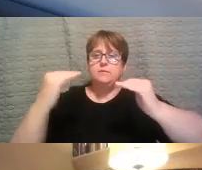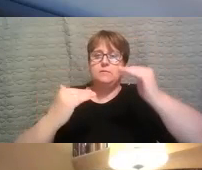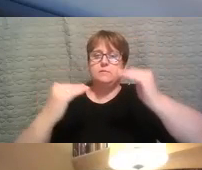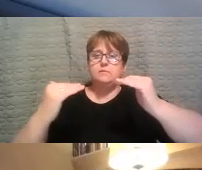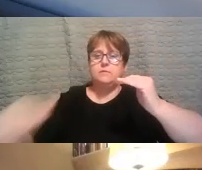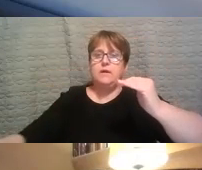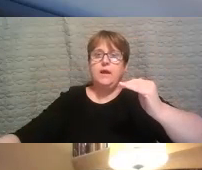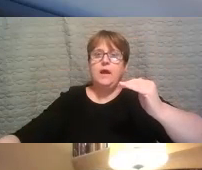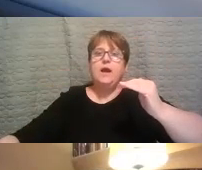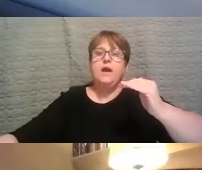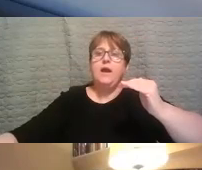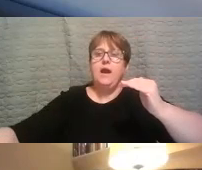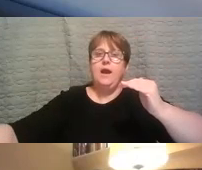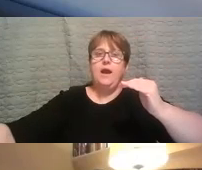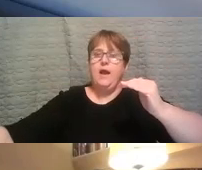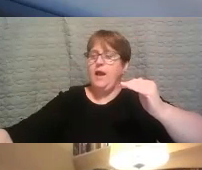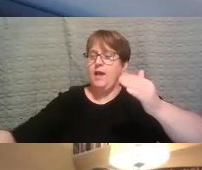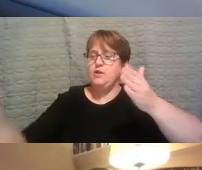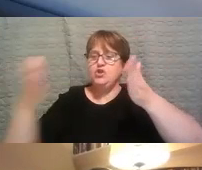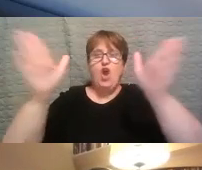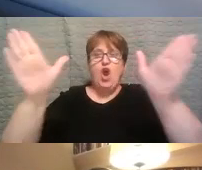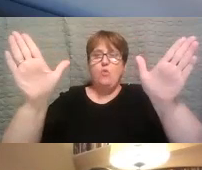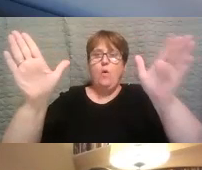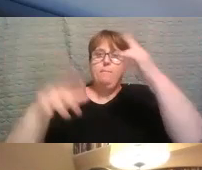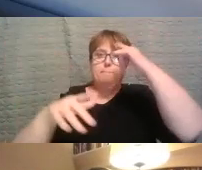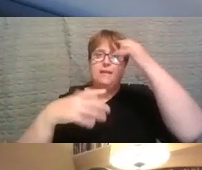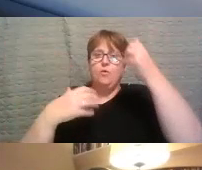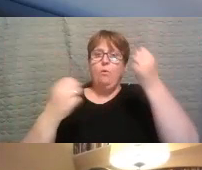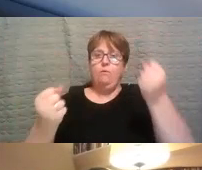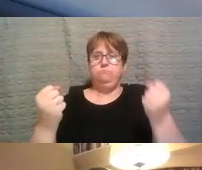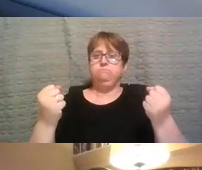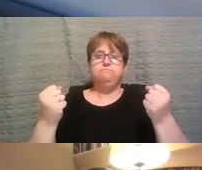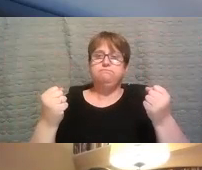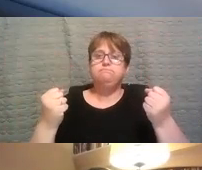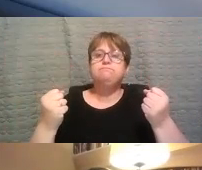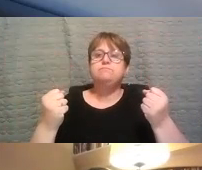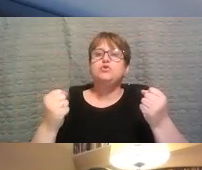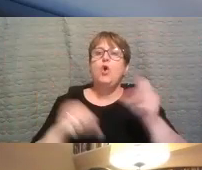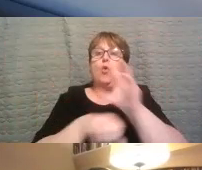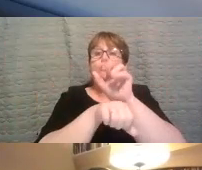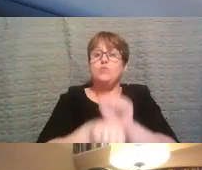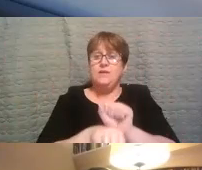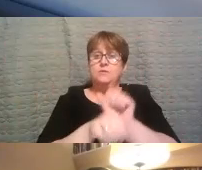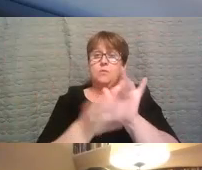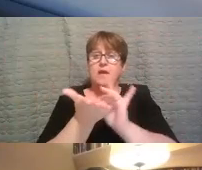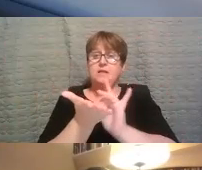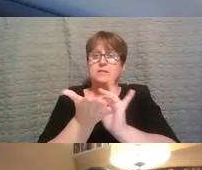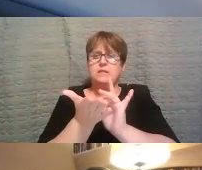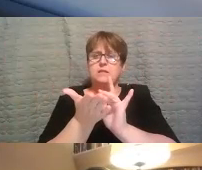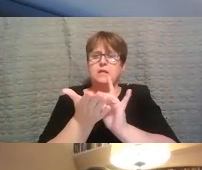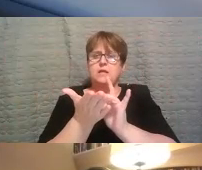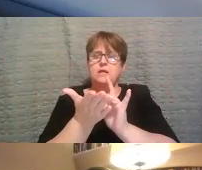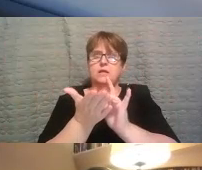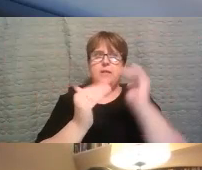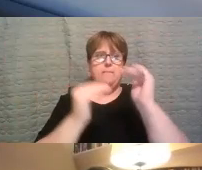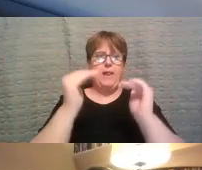in general. So in in general, traditional medicine, it's the balance between